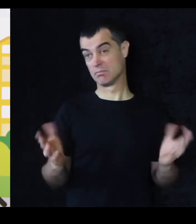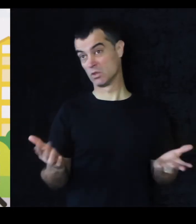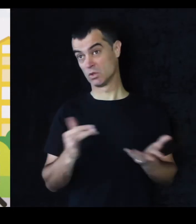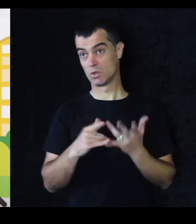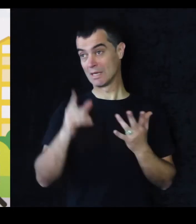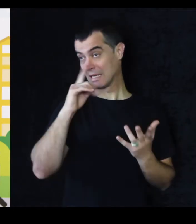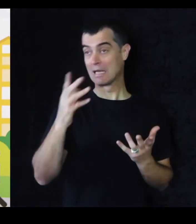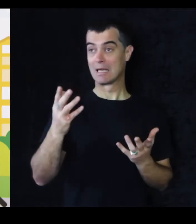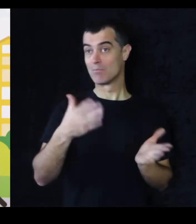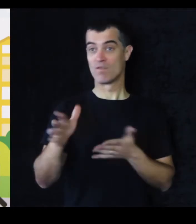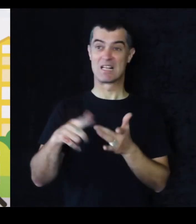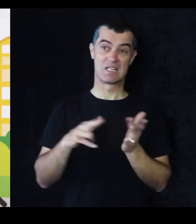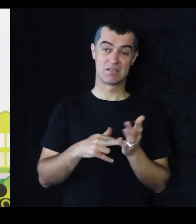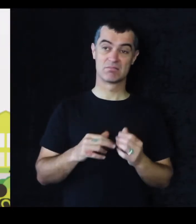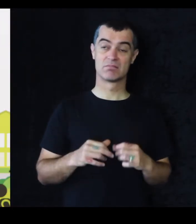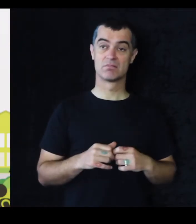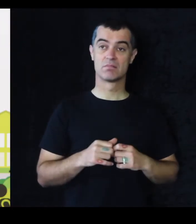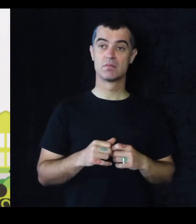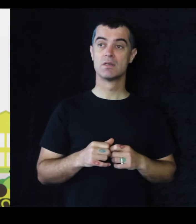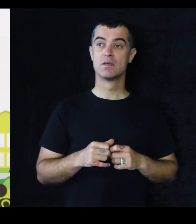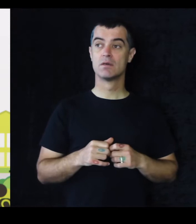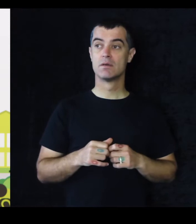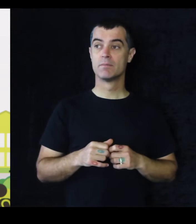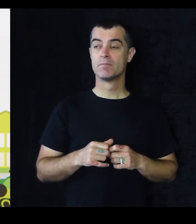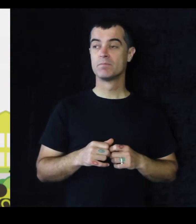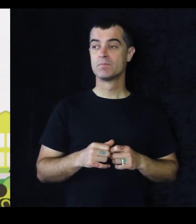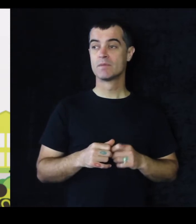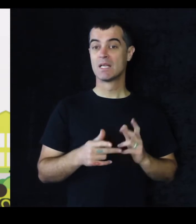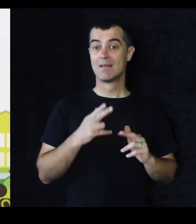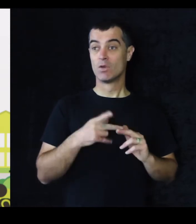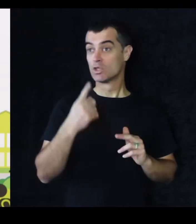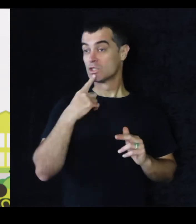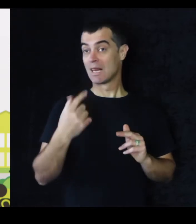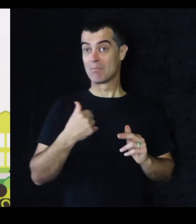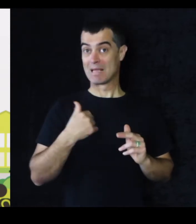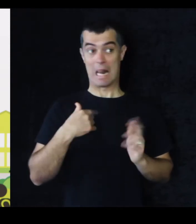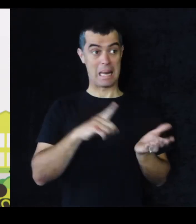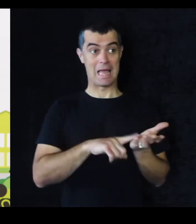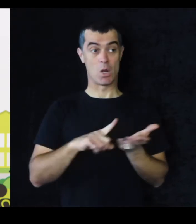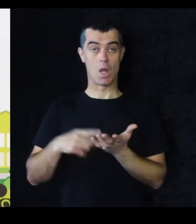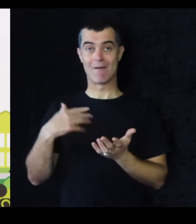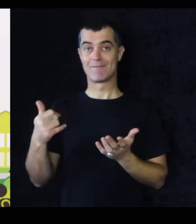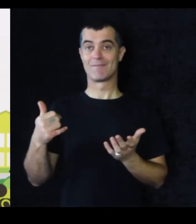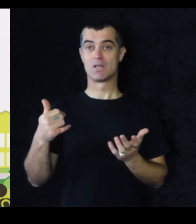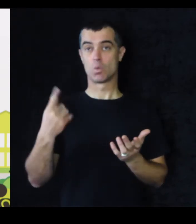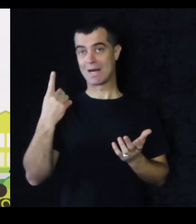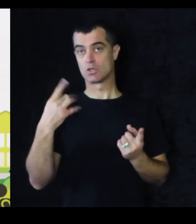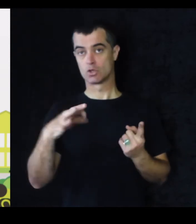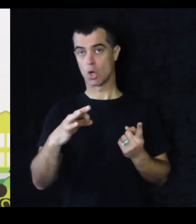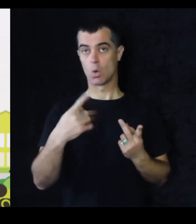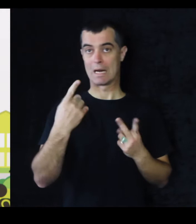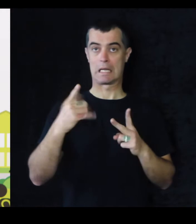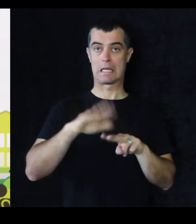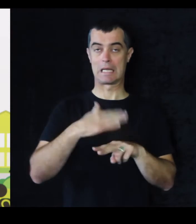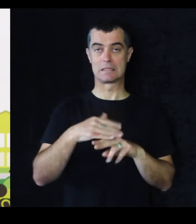so they can get to move in. If you say to me as the landlord, I've got a dog and a cat,